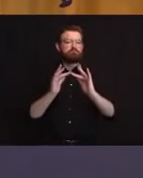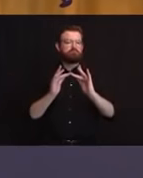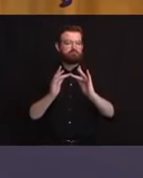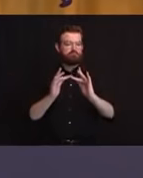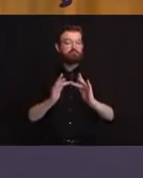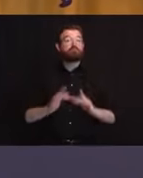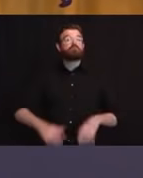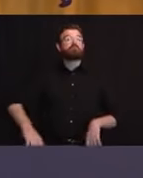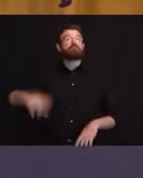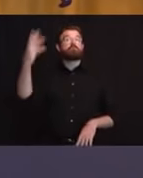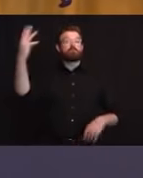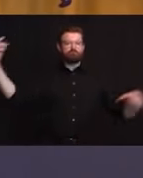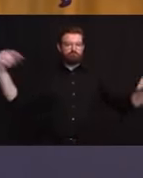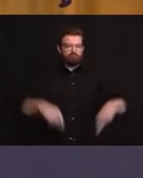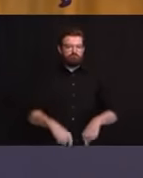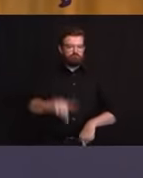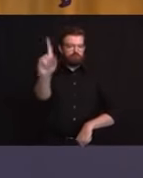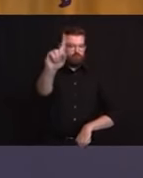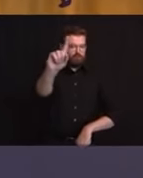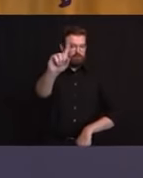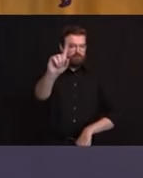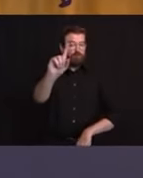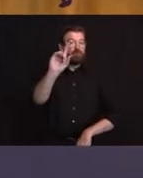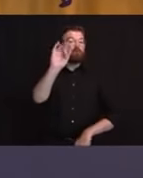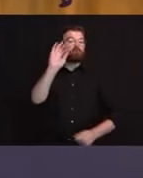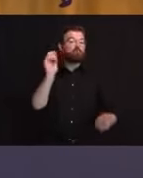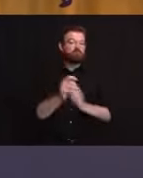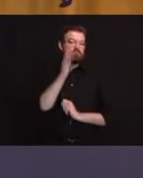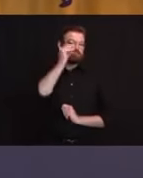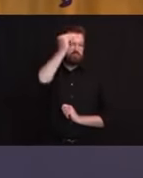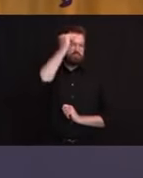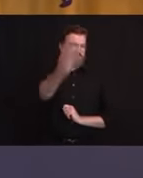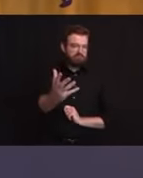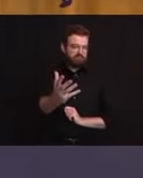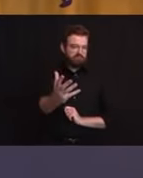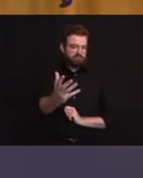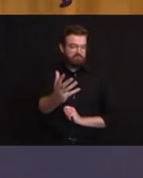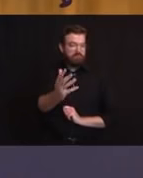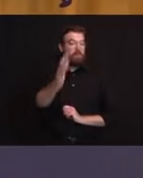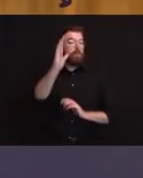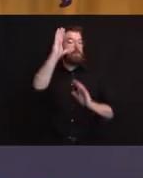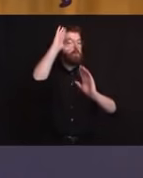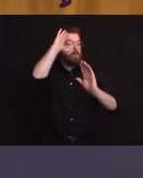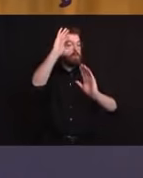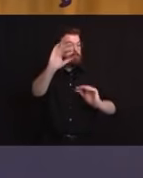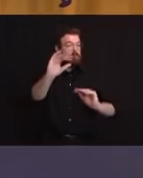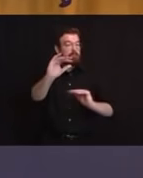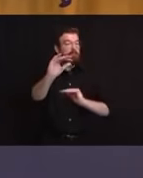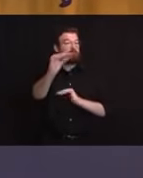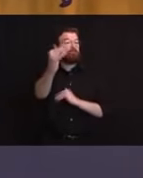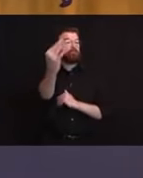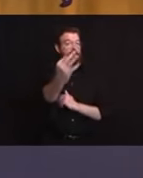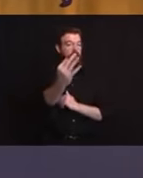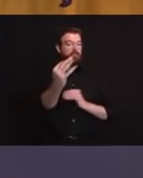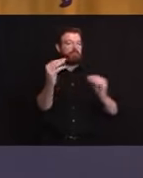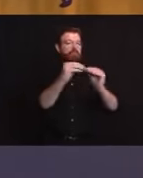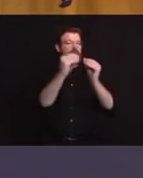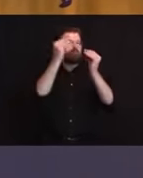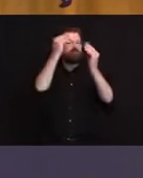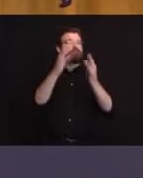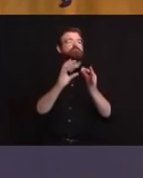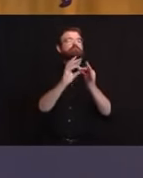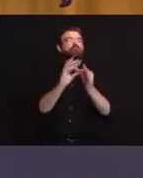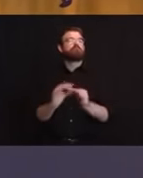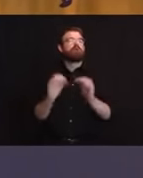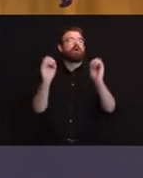hear otherwise. As I said, I hope by the end of the week we'll have more color on education. Again, having sat through